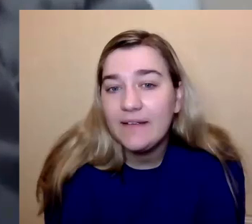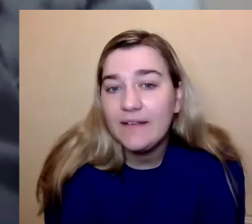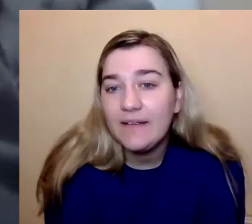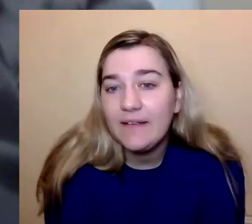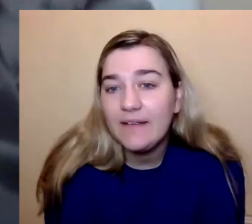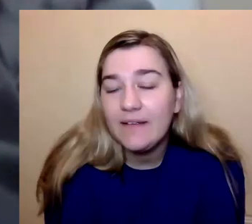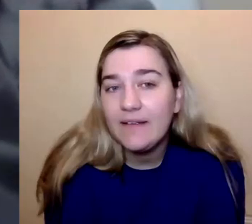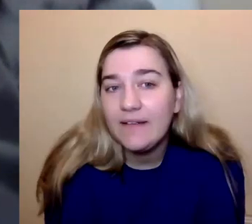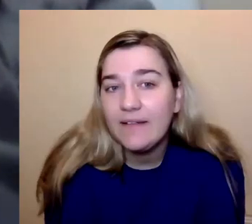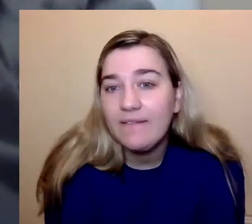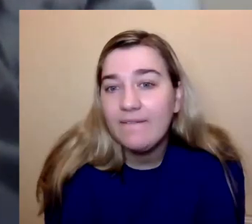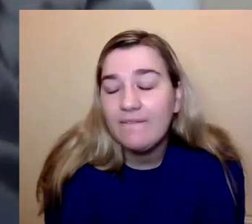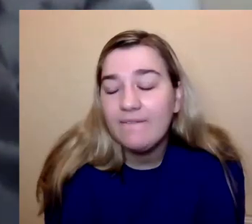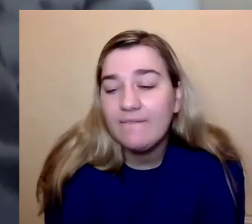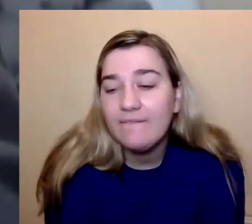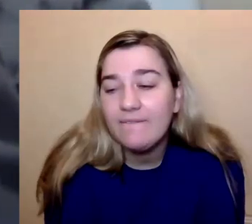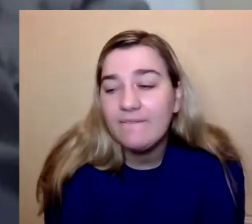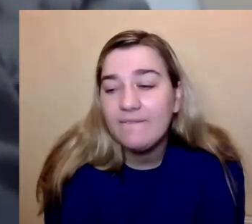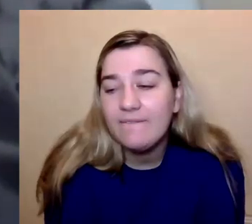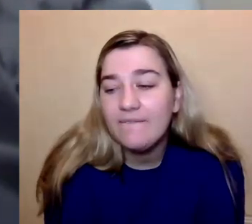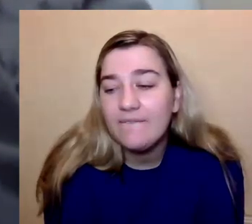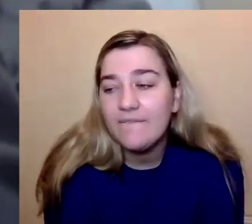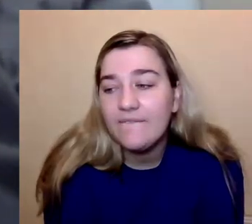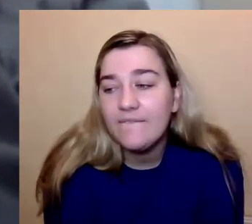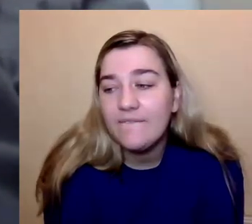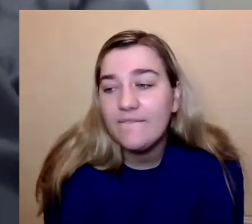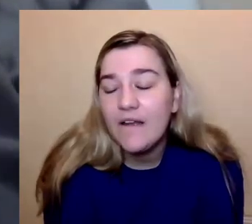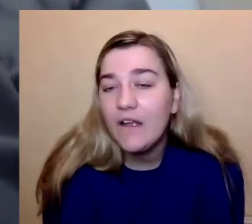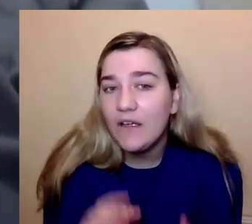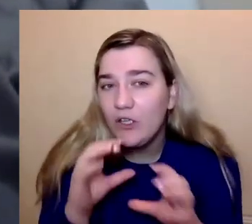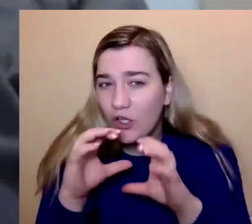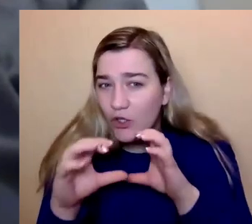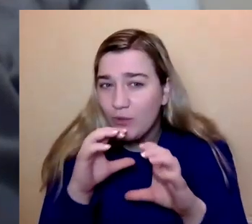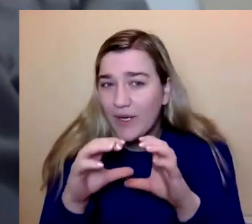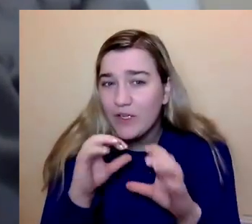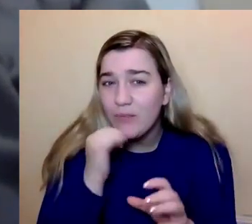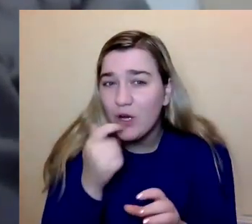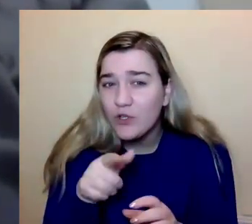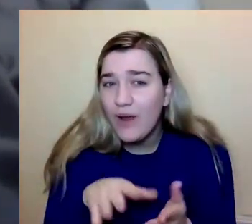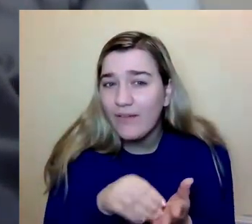like be able to talk and get the words out and